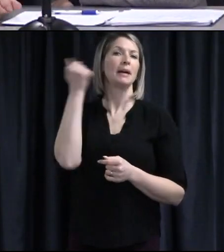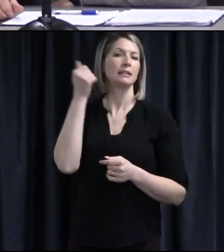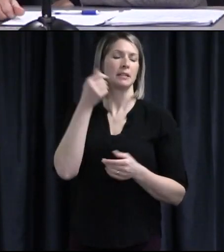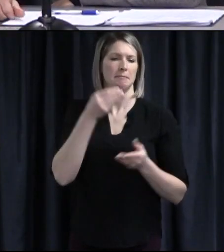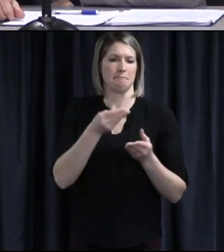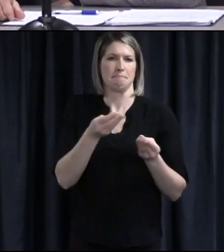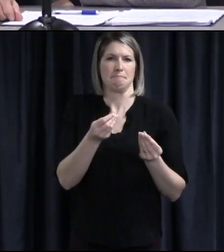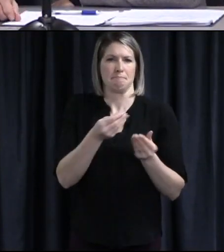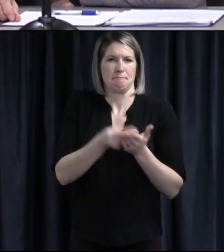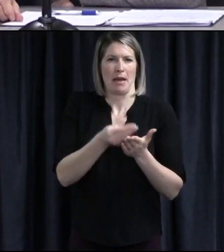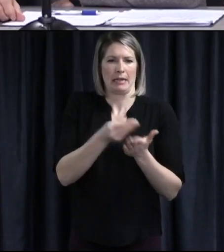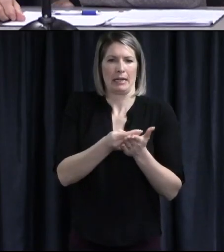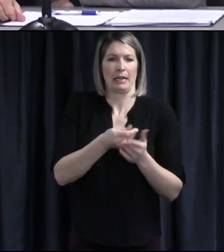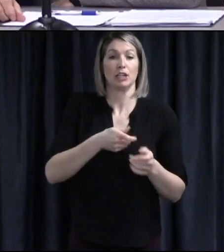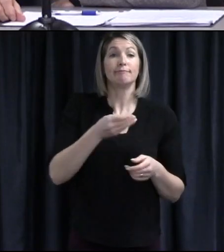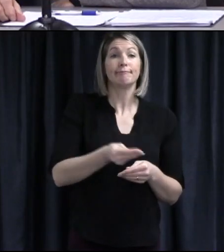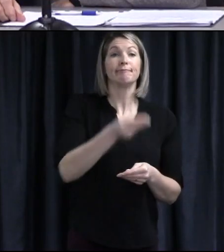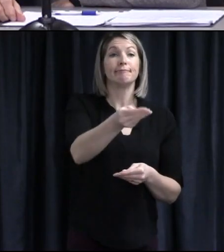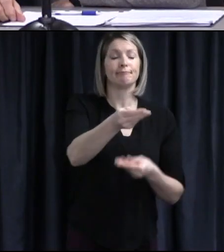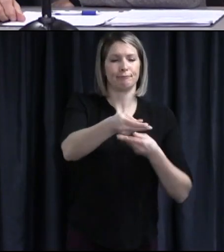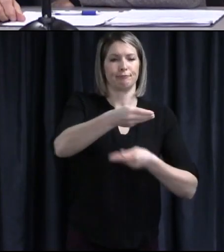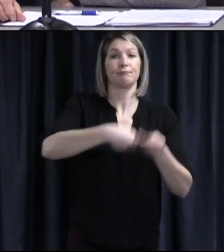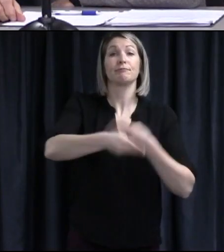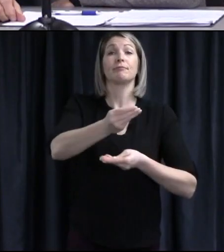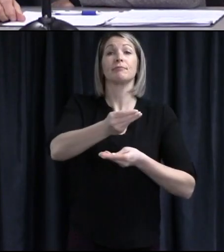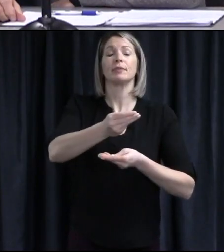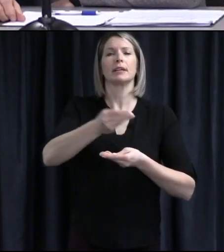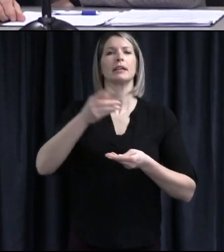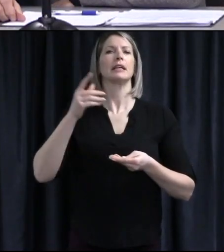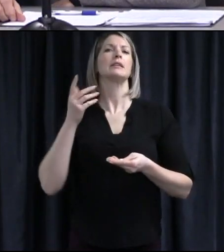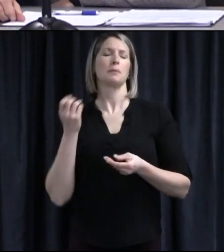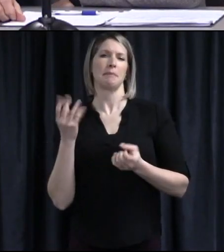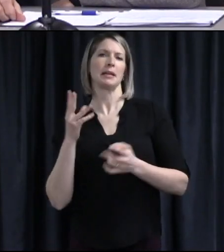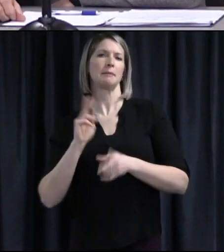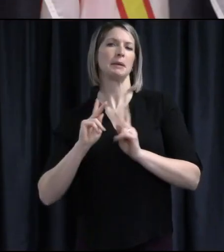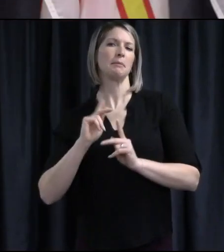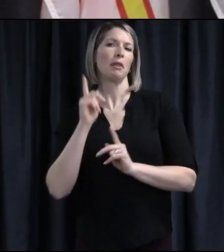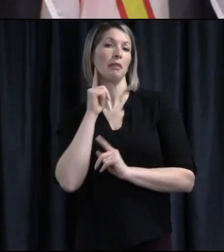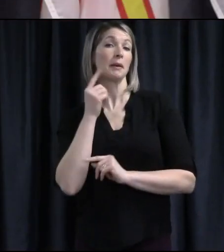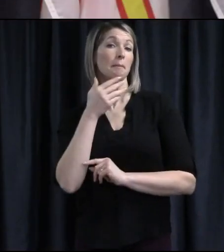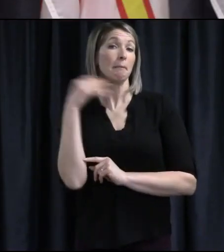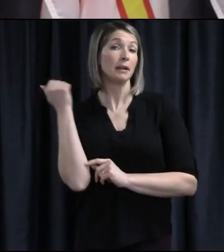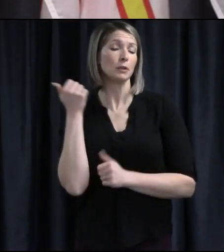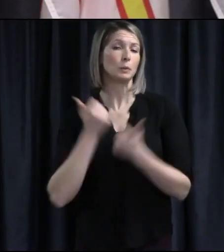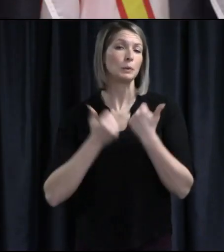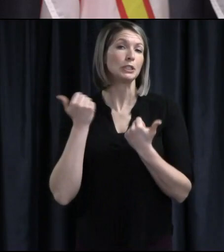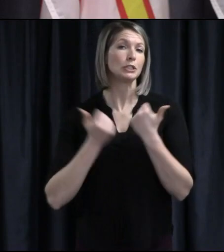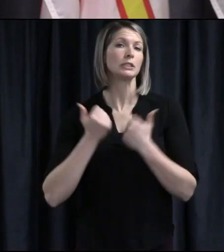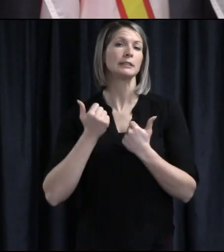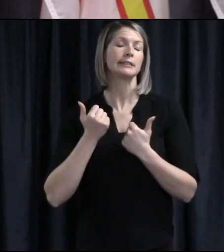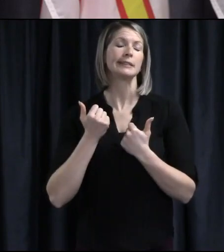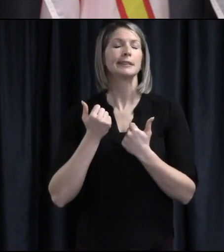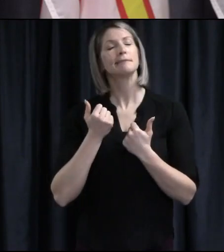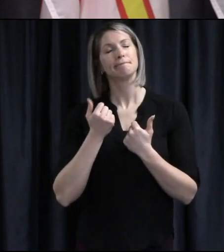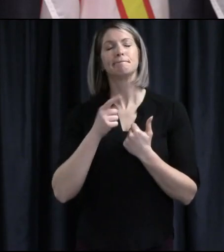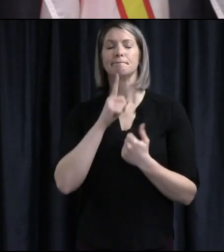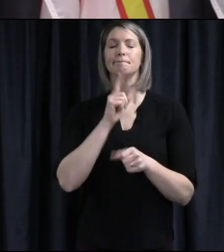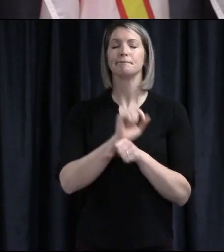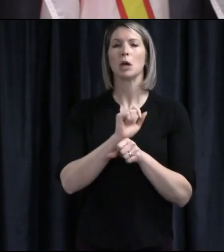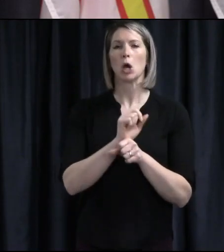likely. You would be more likely to transmit than paper or non-coin money at this point. But